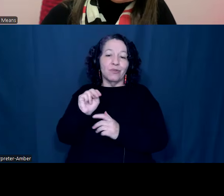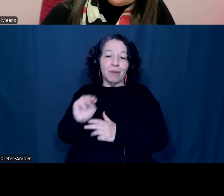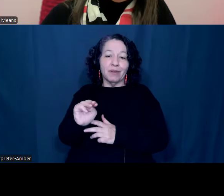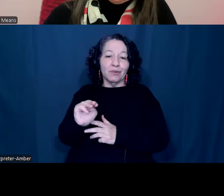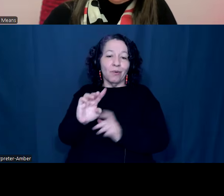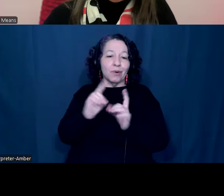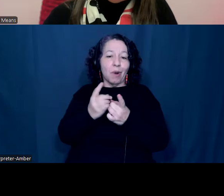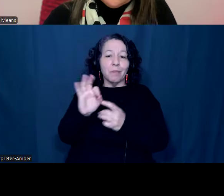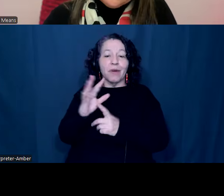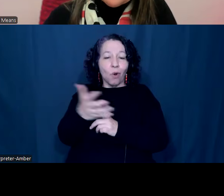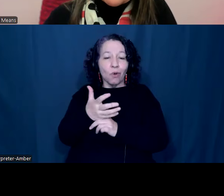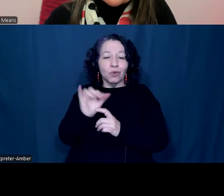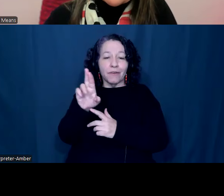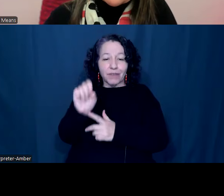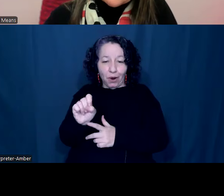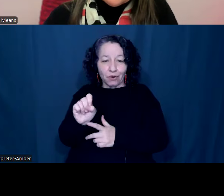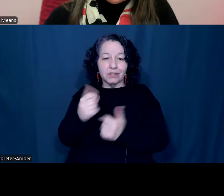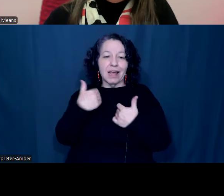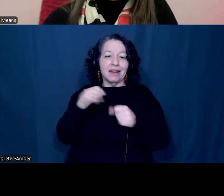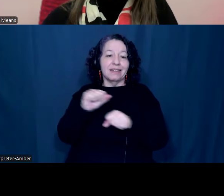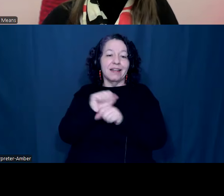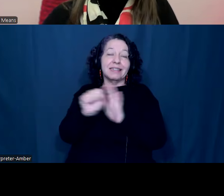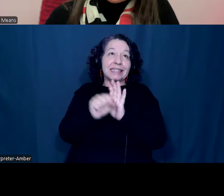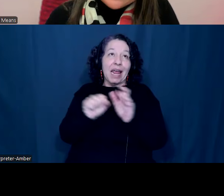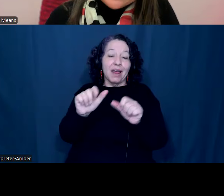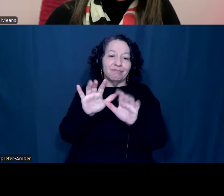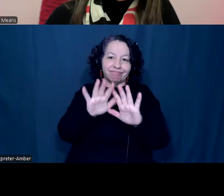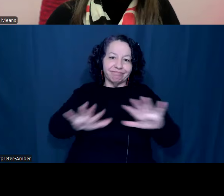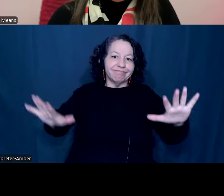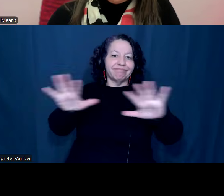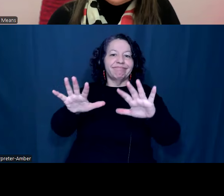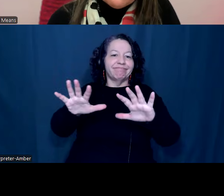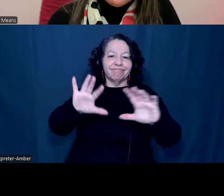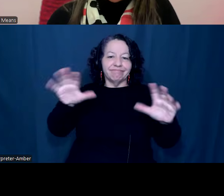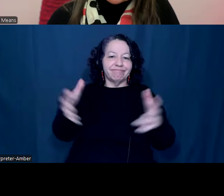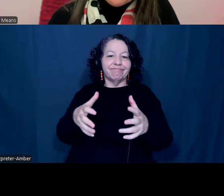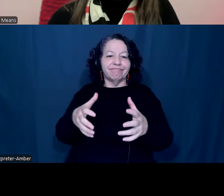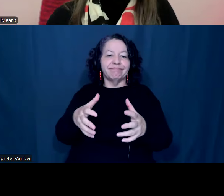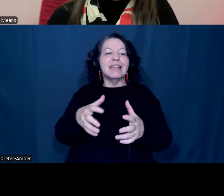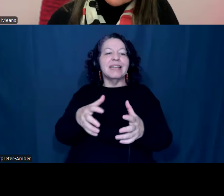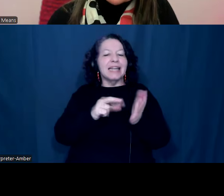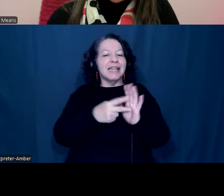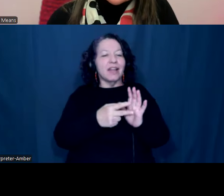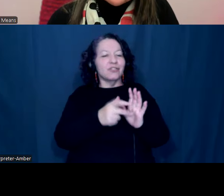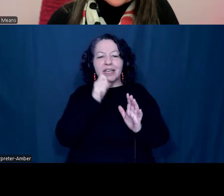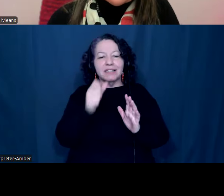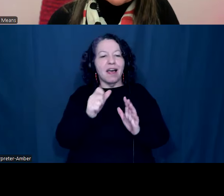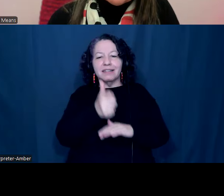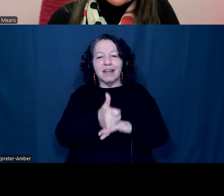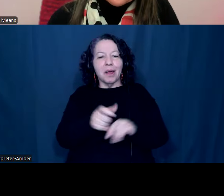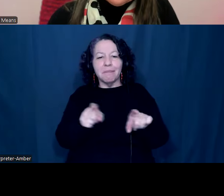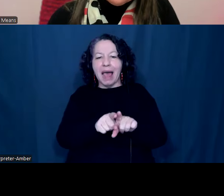a statewide convening. It was intentionally not framed as